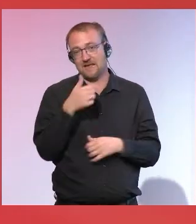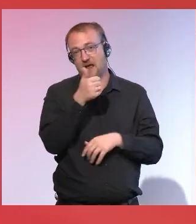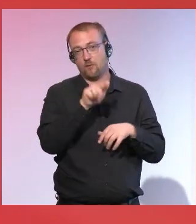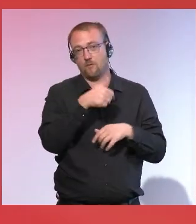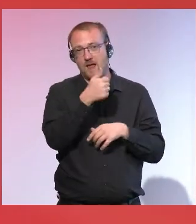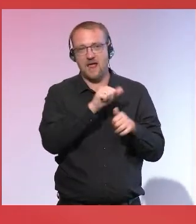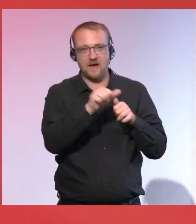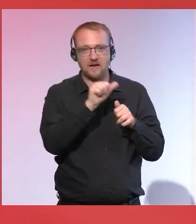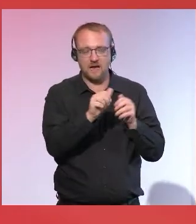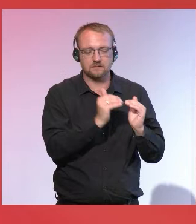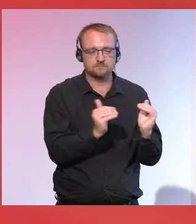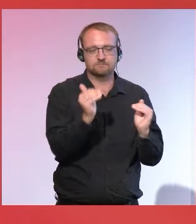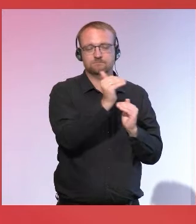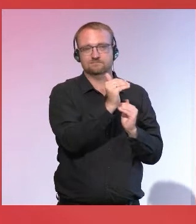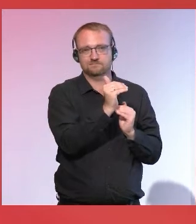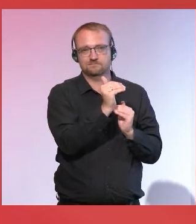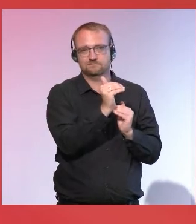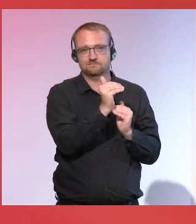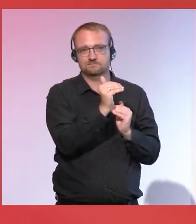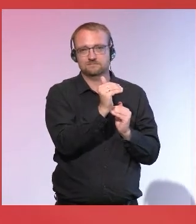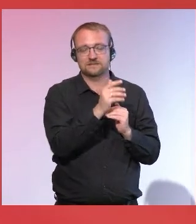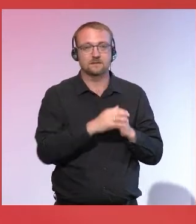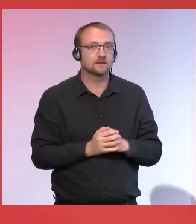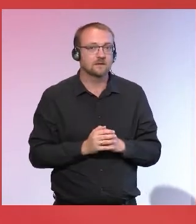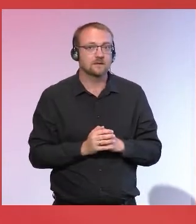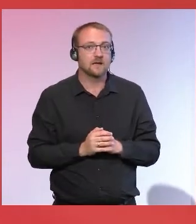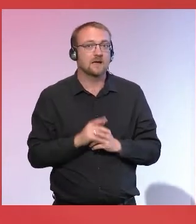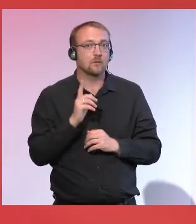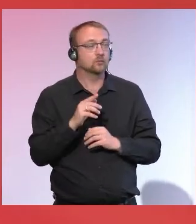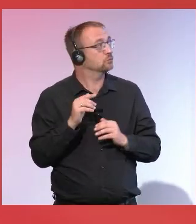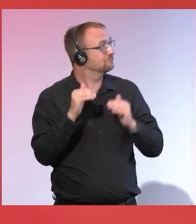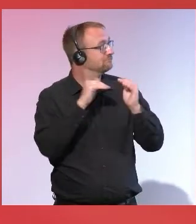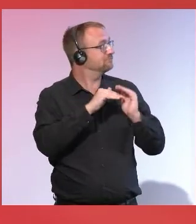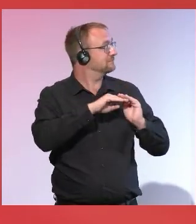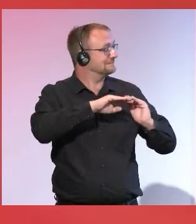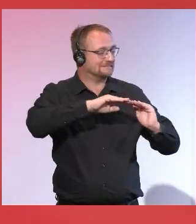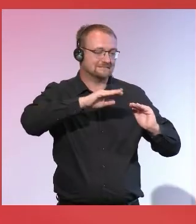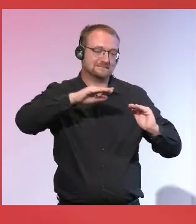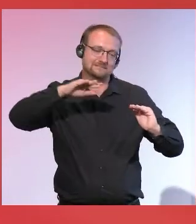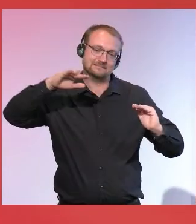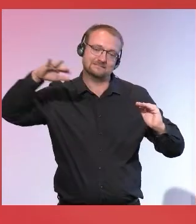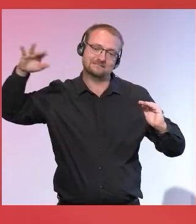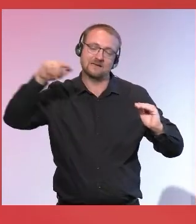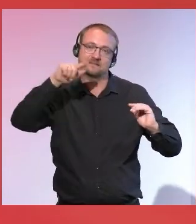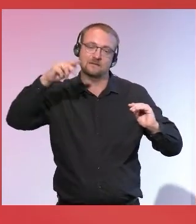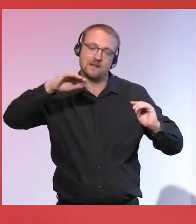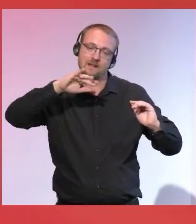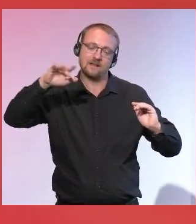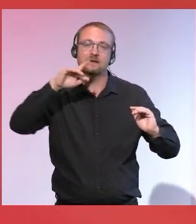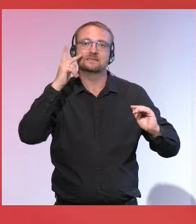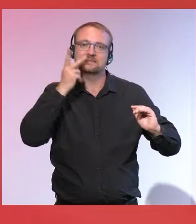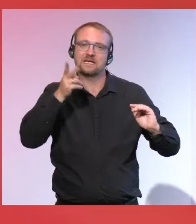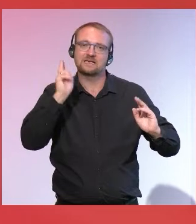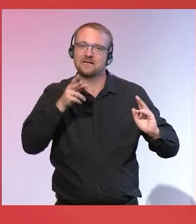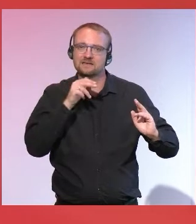the higher the lines there, you can see that we're well on target to, well, we're absolutely not on target. We're going well above